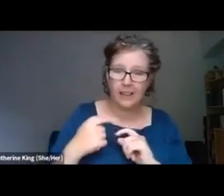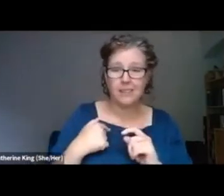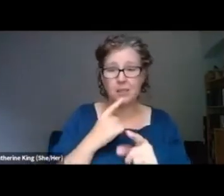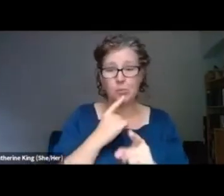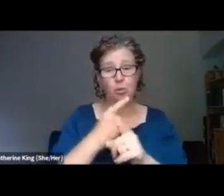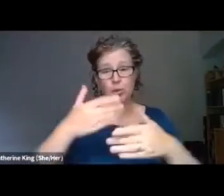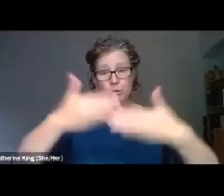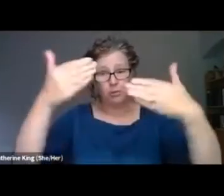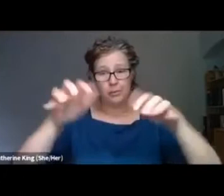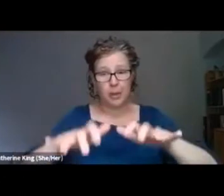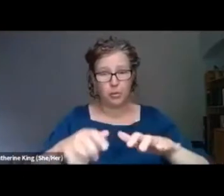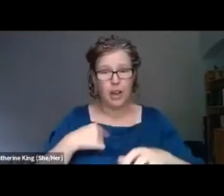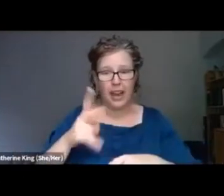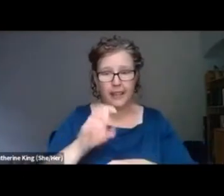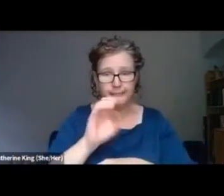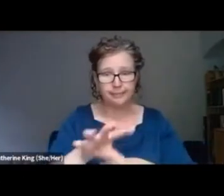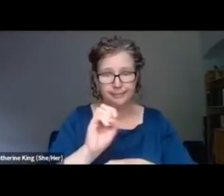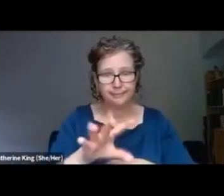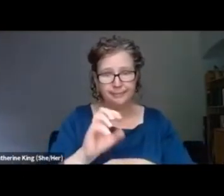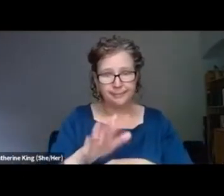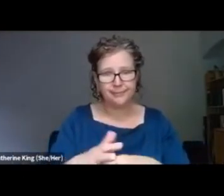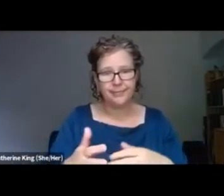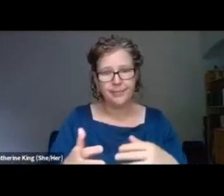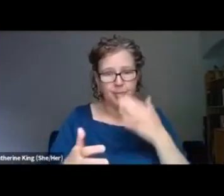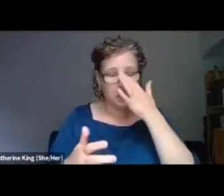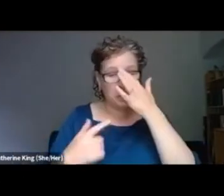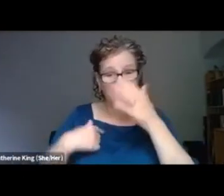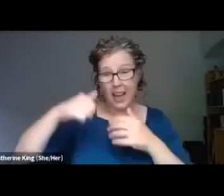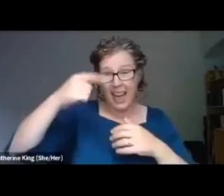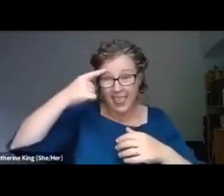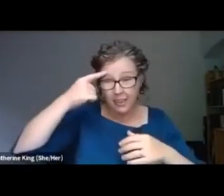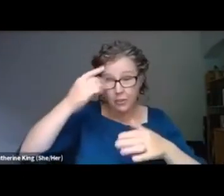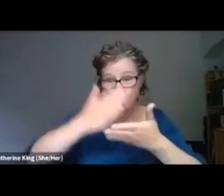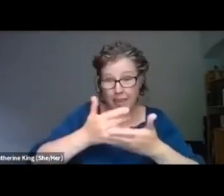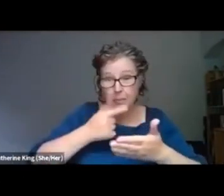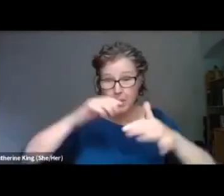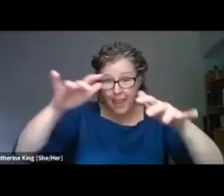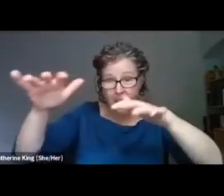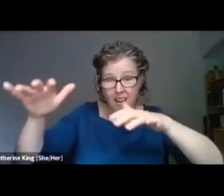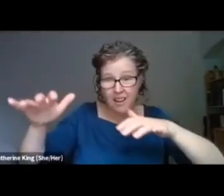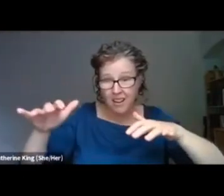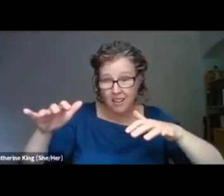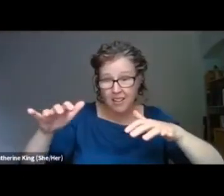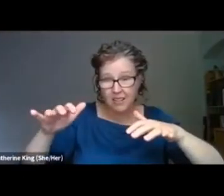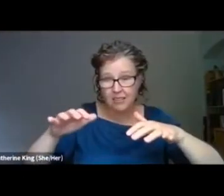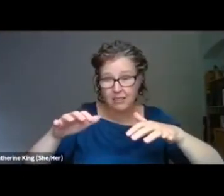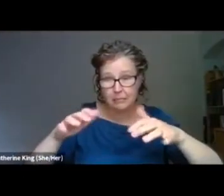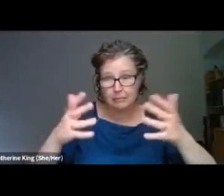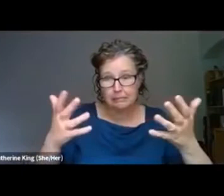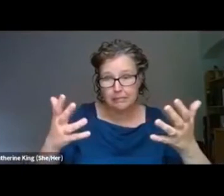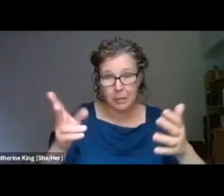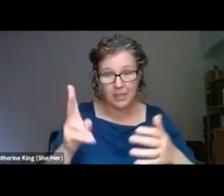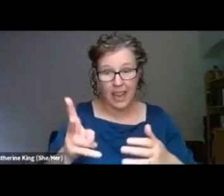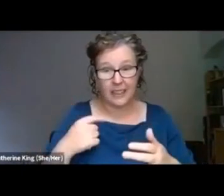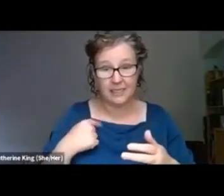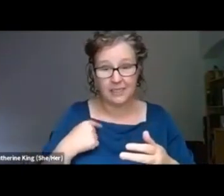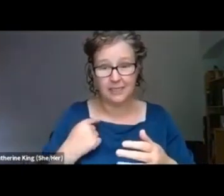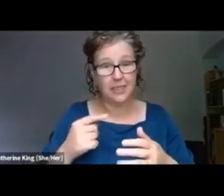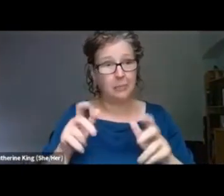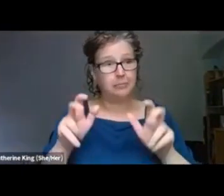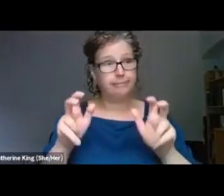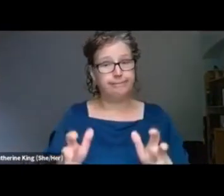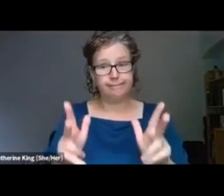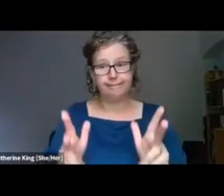computer. Albeit, I think there are real people beyond the screen, even if I'm yet again sitting in my living room